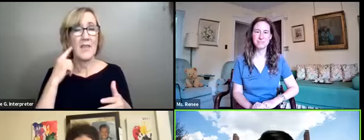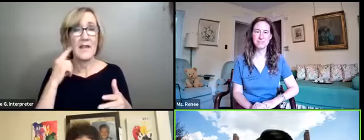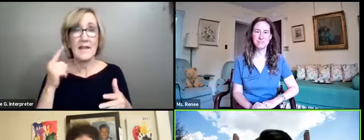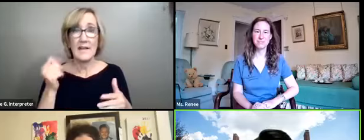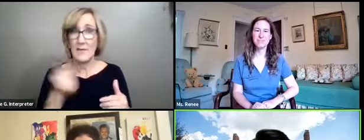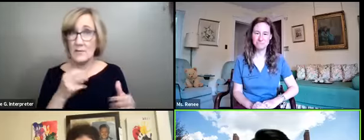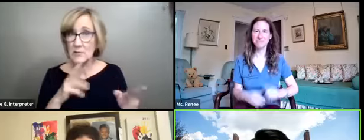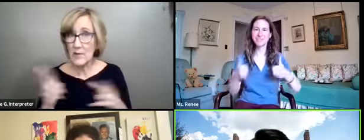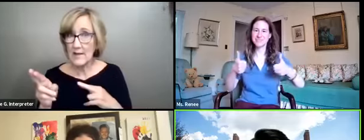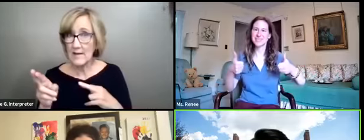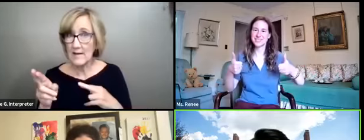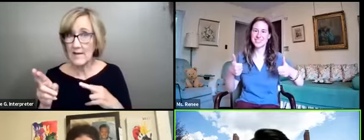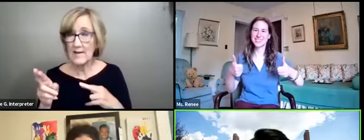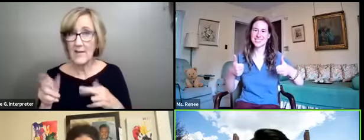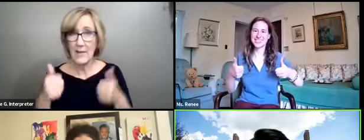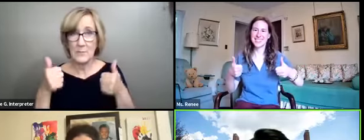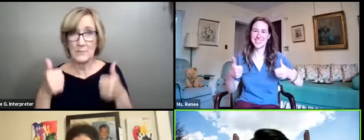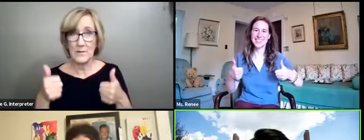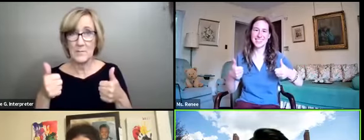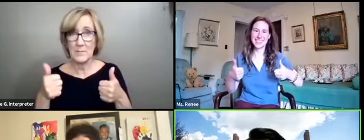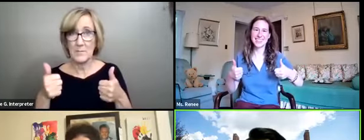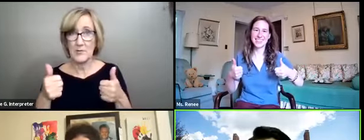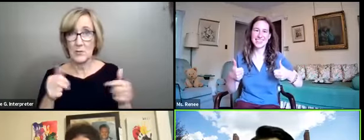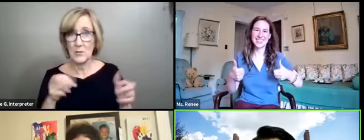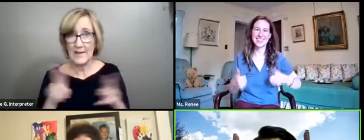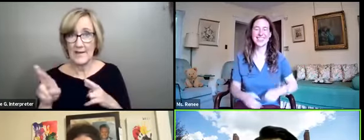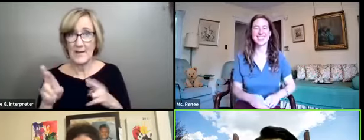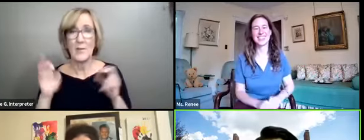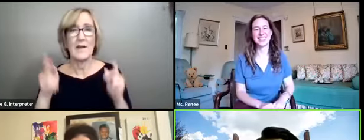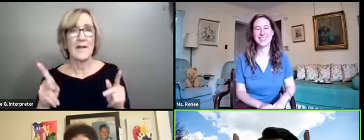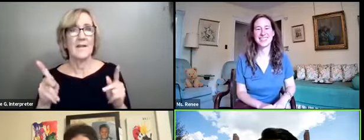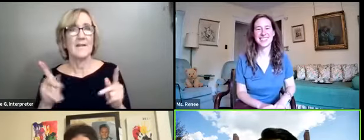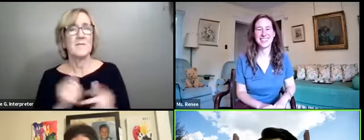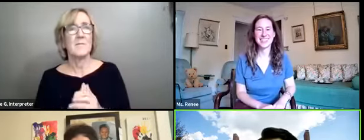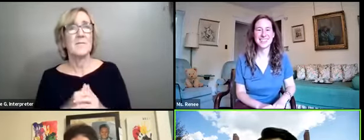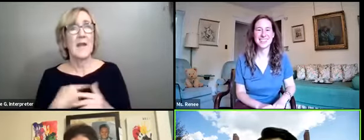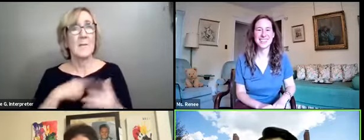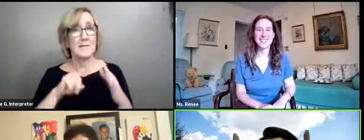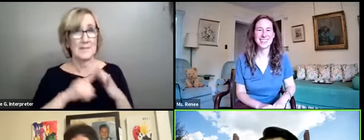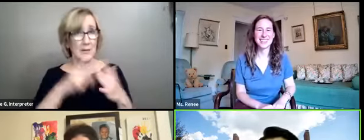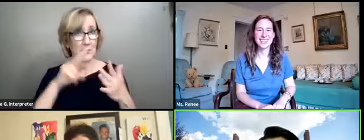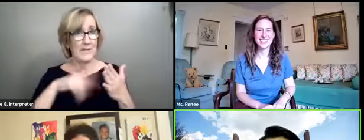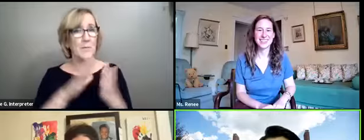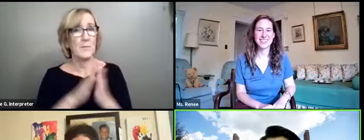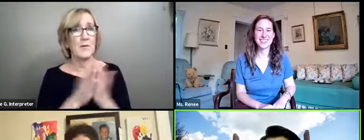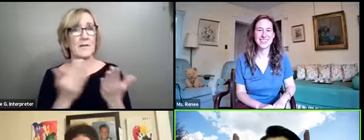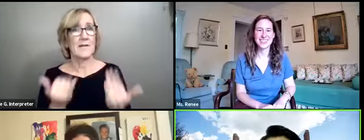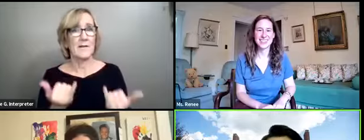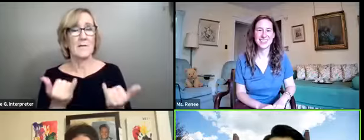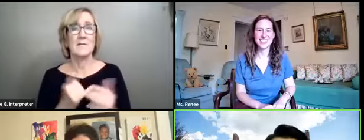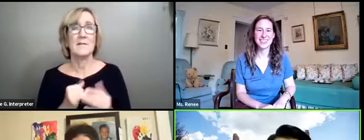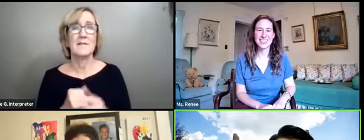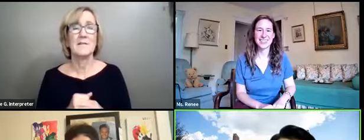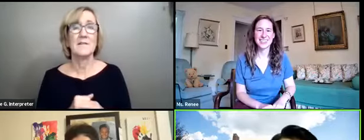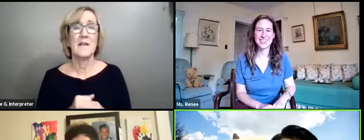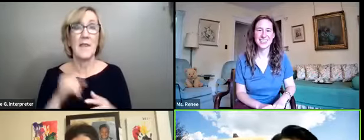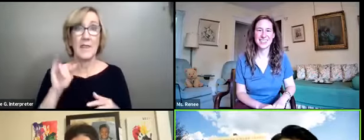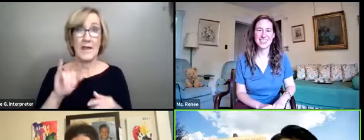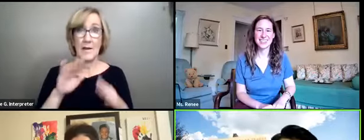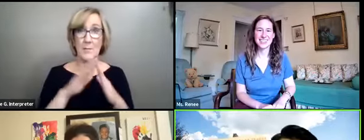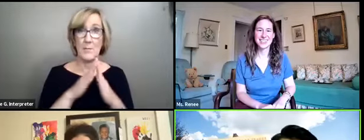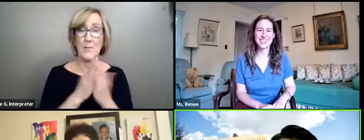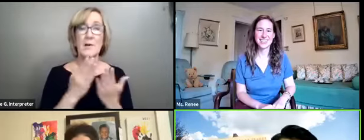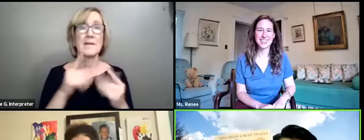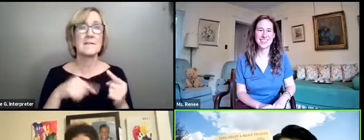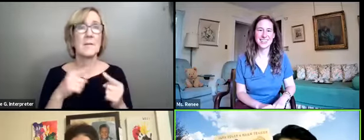going? Thumbs up if everybody's ready to get going. All right, I'm going to start reading the book here. So this book is